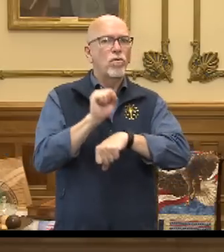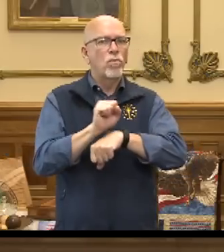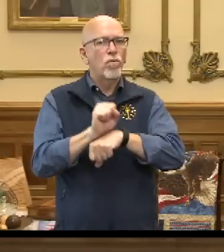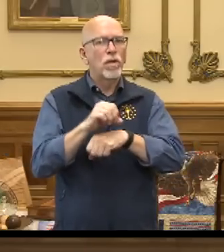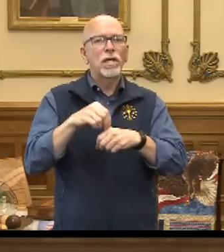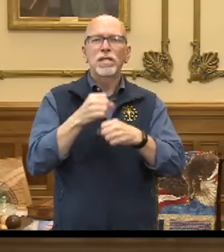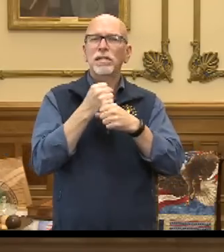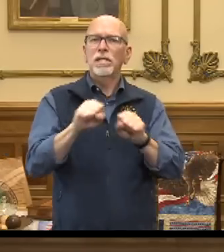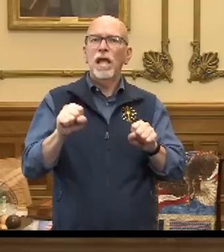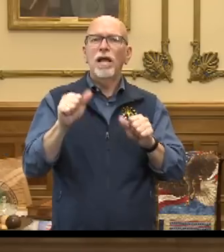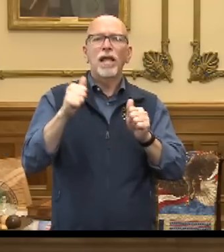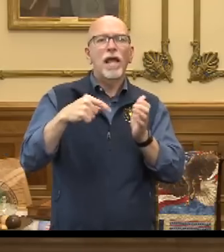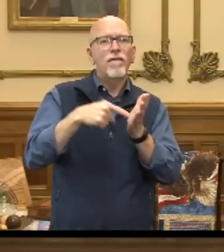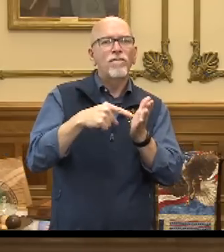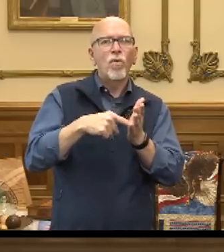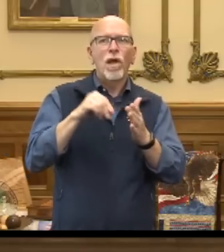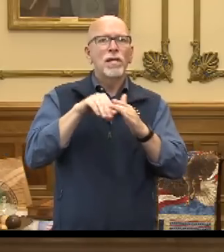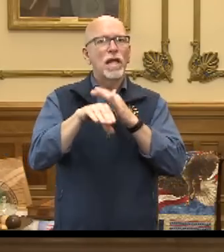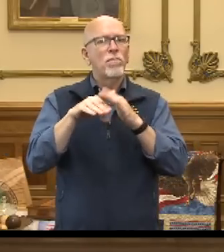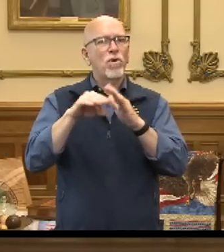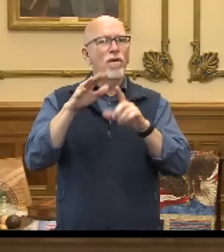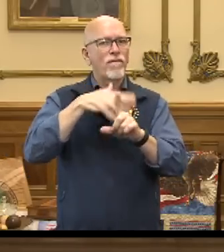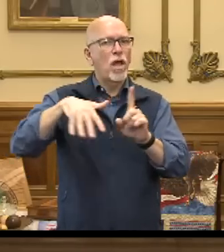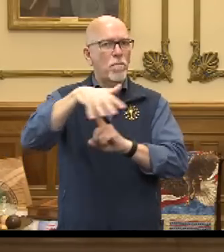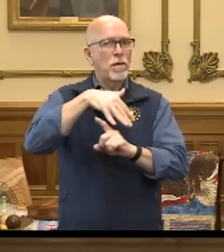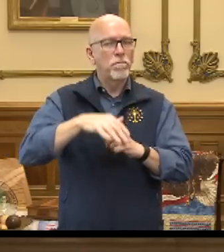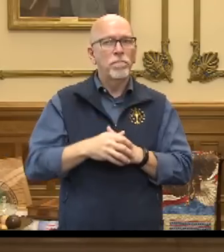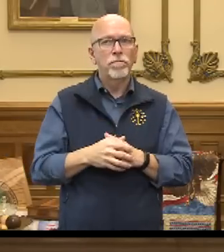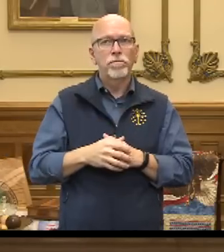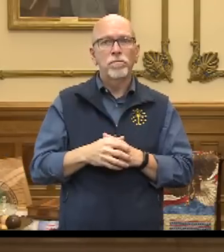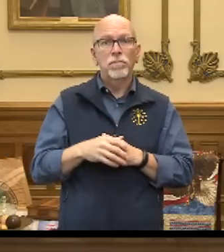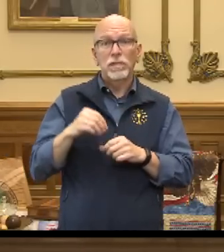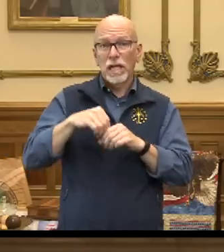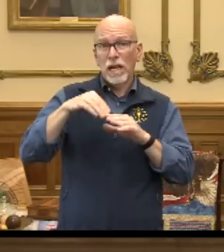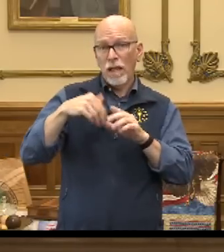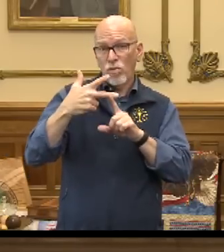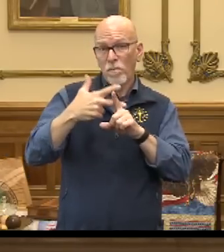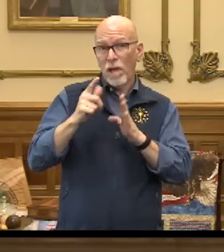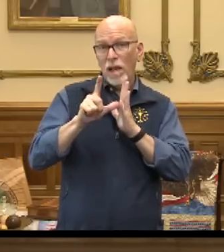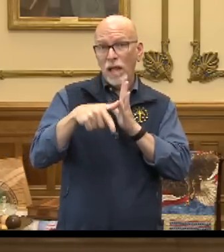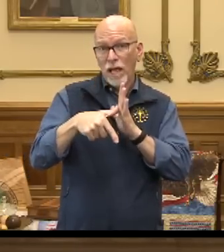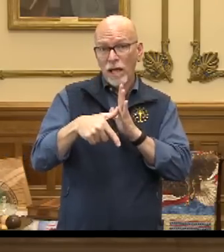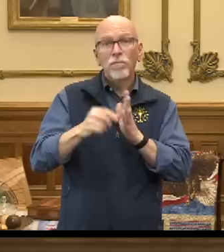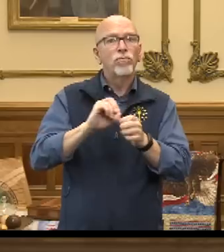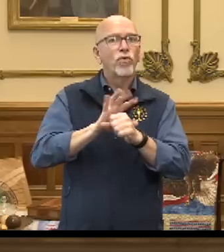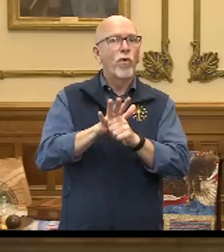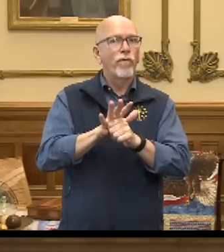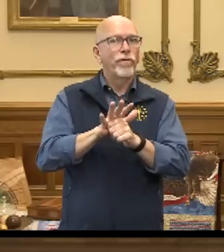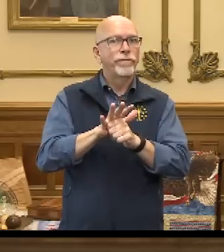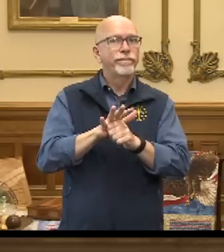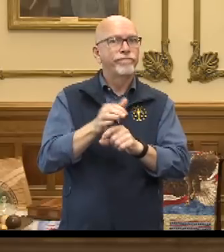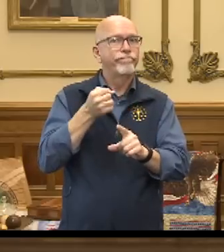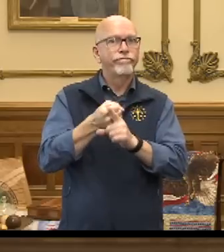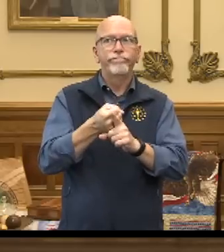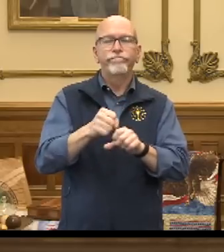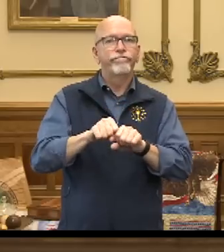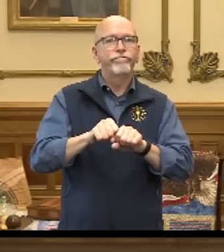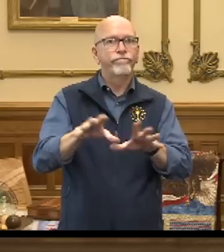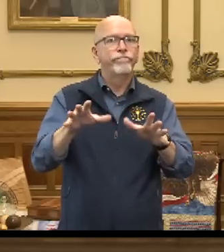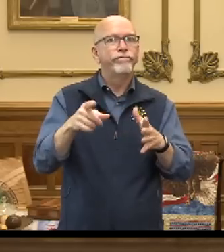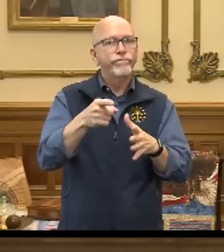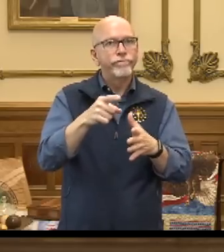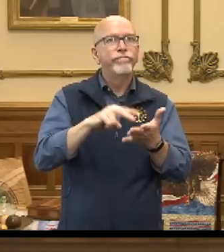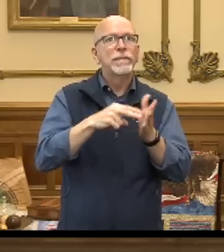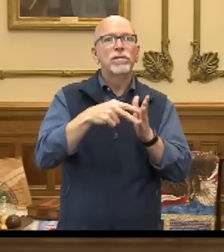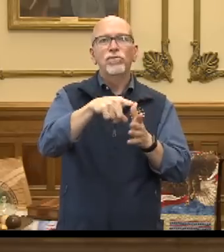safe, affordable, and accessible environment. And less than 3 months later, the COVID-19 global pandemic would require you